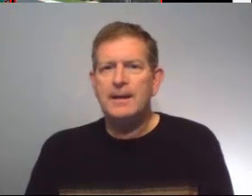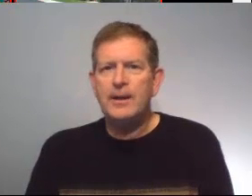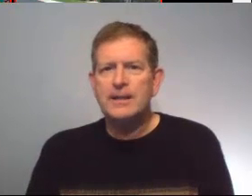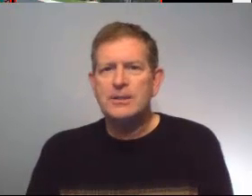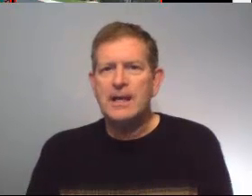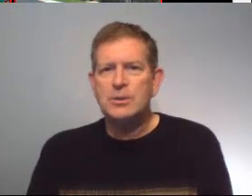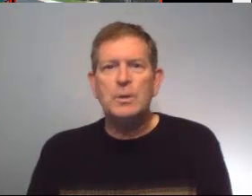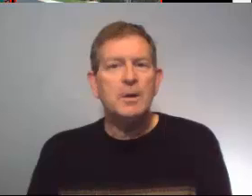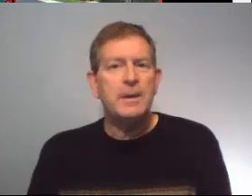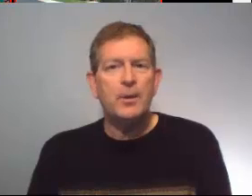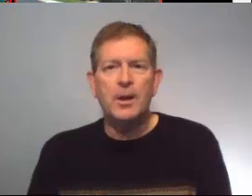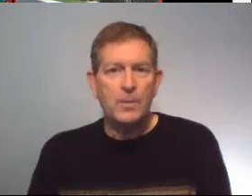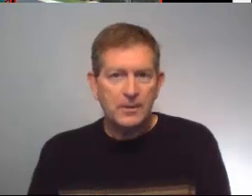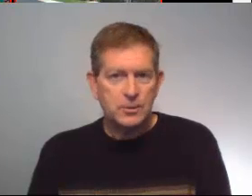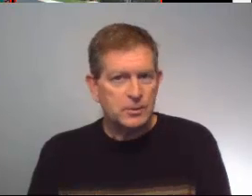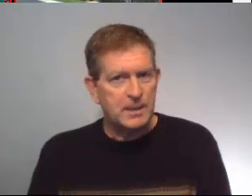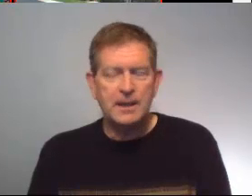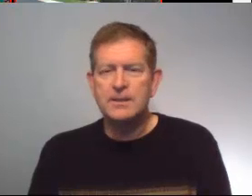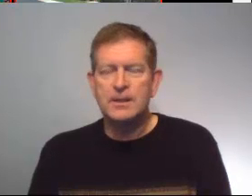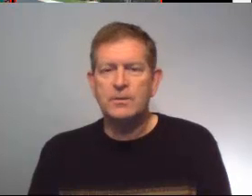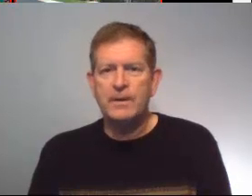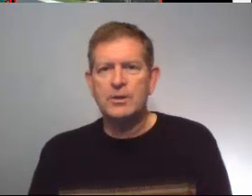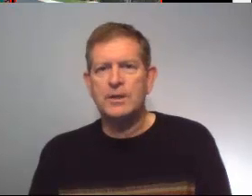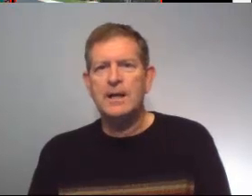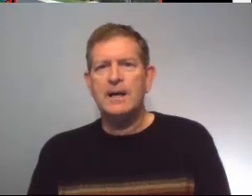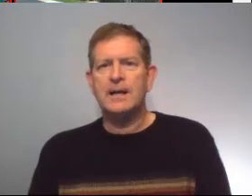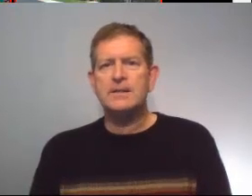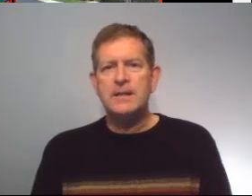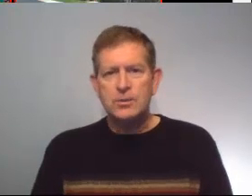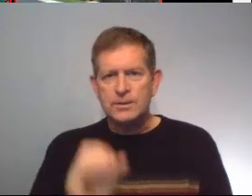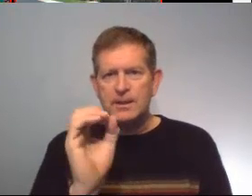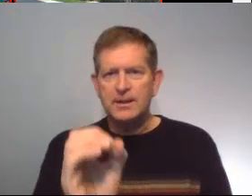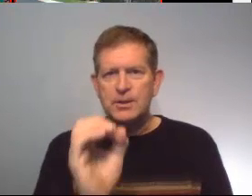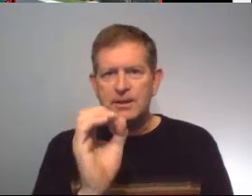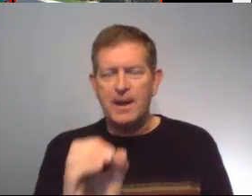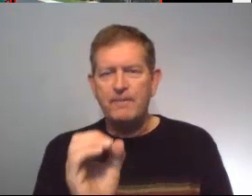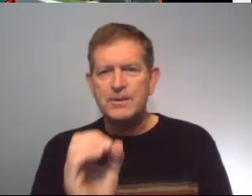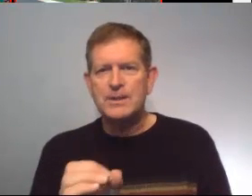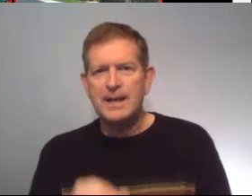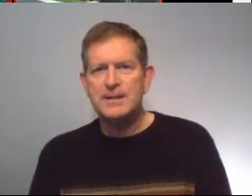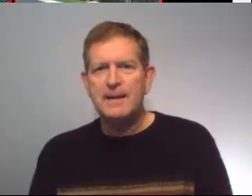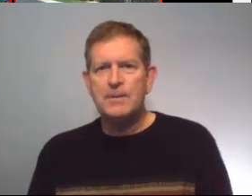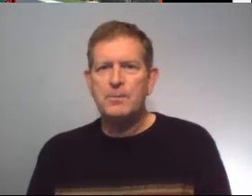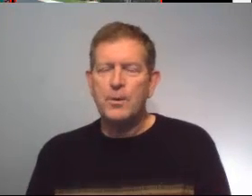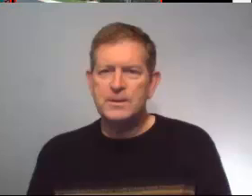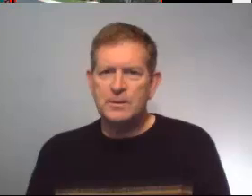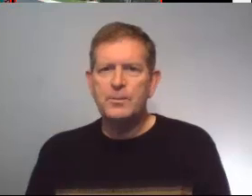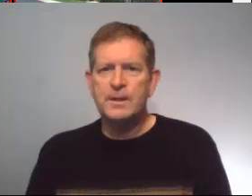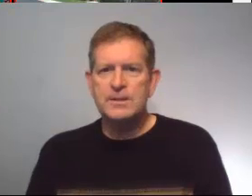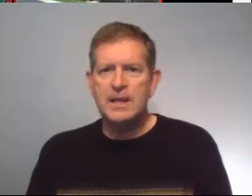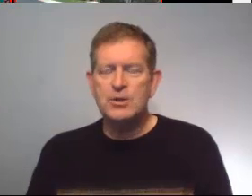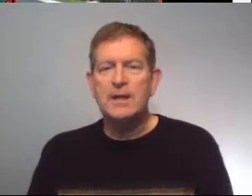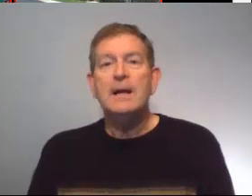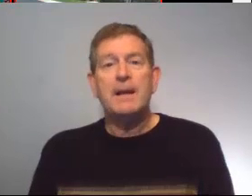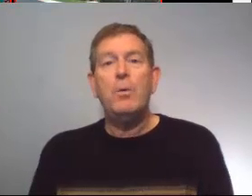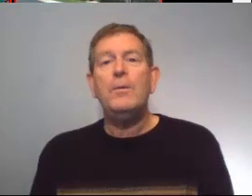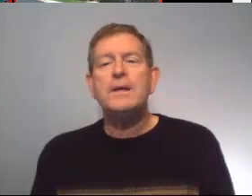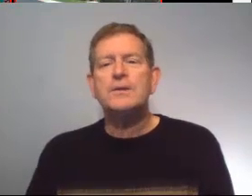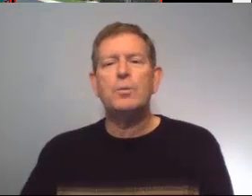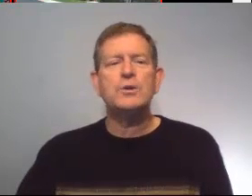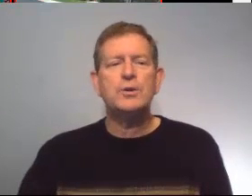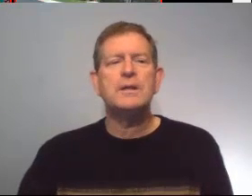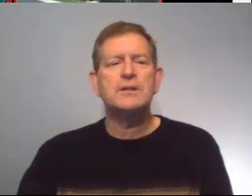classroom in the United States, you'll hear people all around you speaking in such a fashion, unless the teacher is diligent to emphasize the importance of pronunciation.